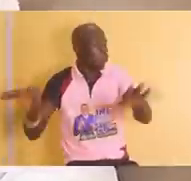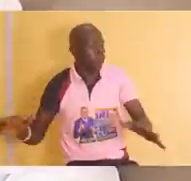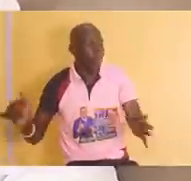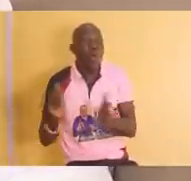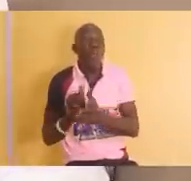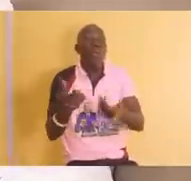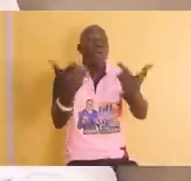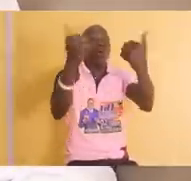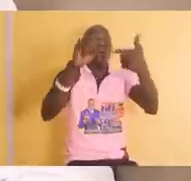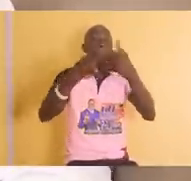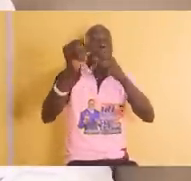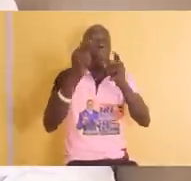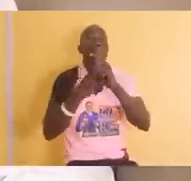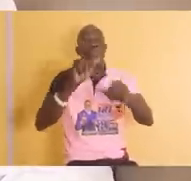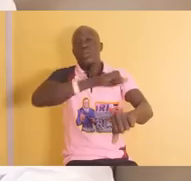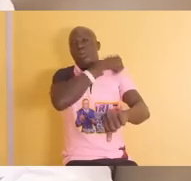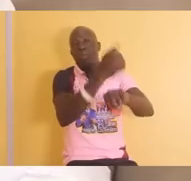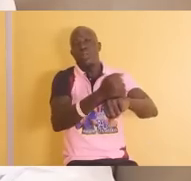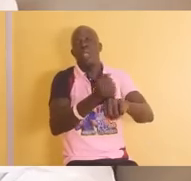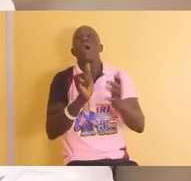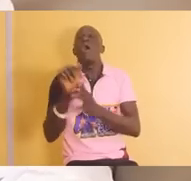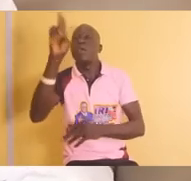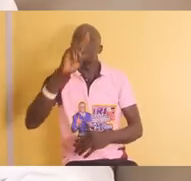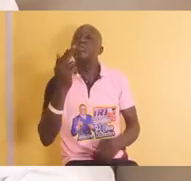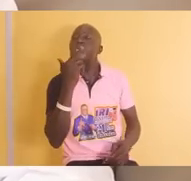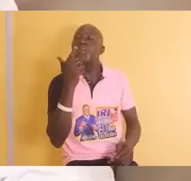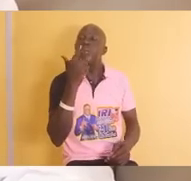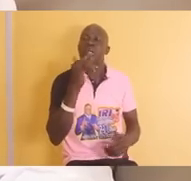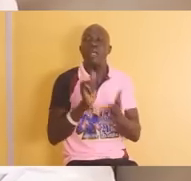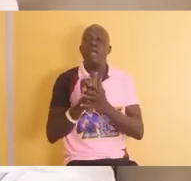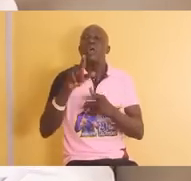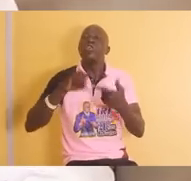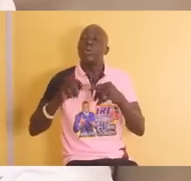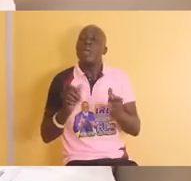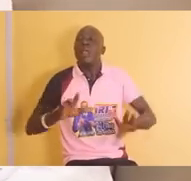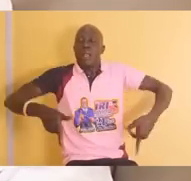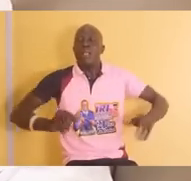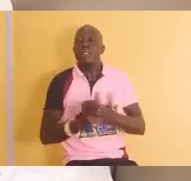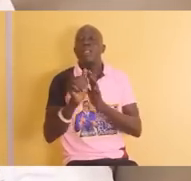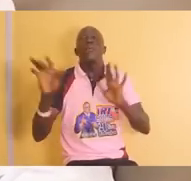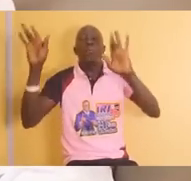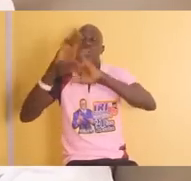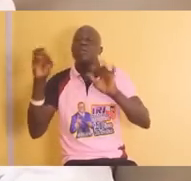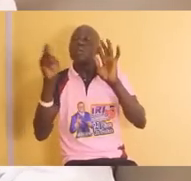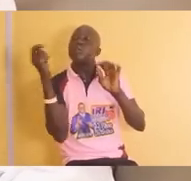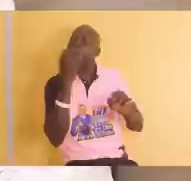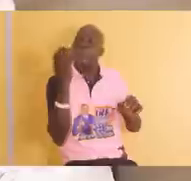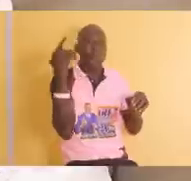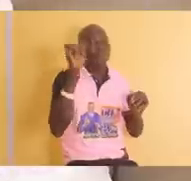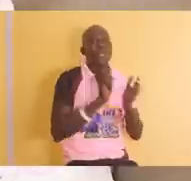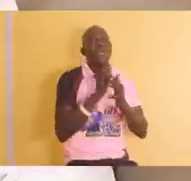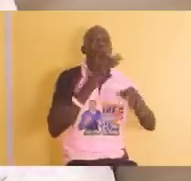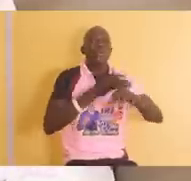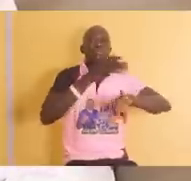of us sai wa tori oki but she ran to the mountain mo fe nu e gbadura fun I pray with that with my mouth mo ni ki anu fun la yi I say ma she to speak in her life laarin